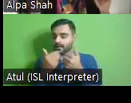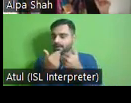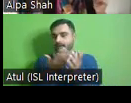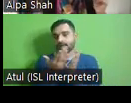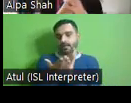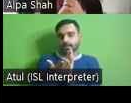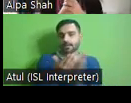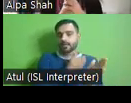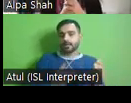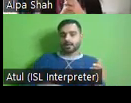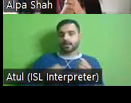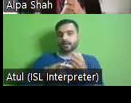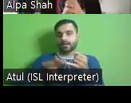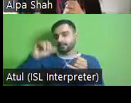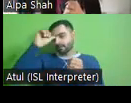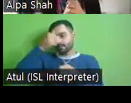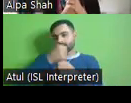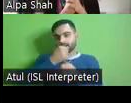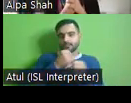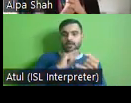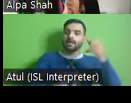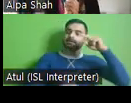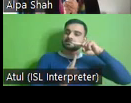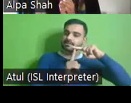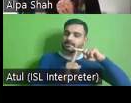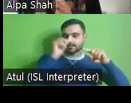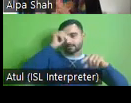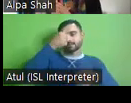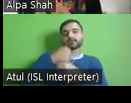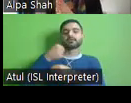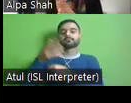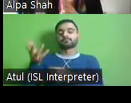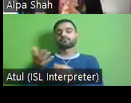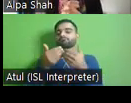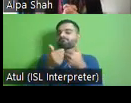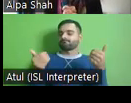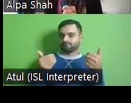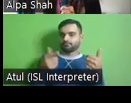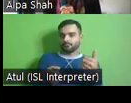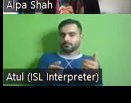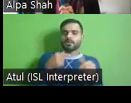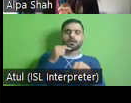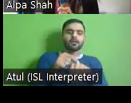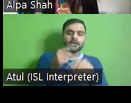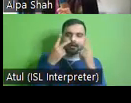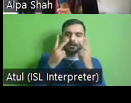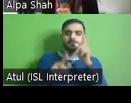scheduled castes by the Indian government and scheduled tribes by the Indian government. But they could all often be the same people.